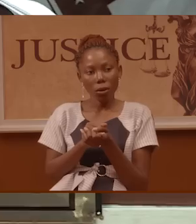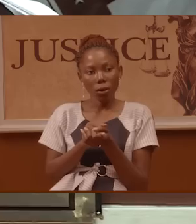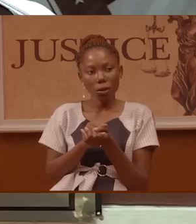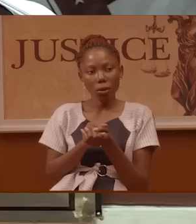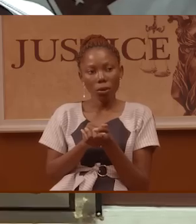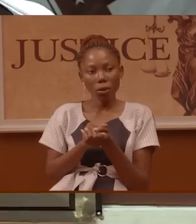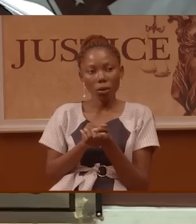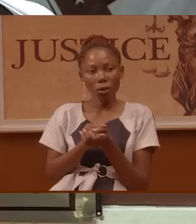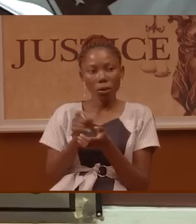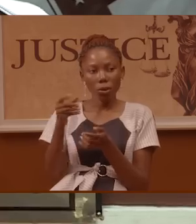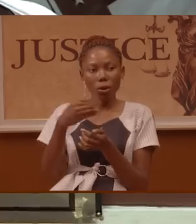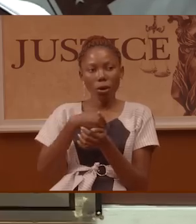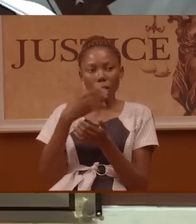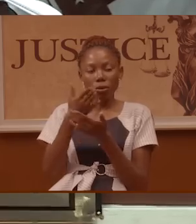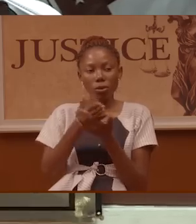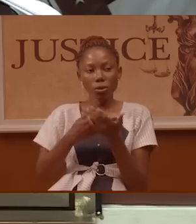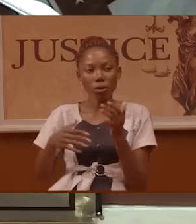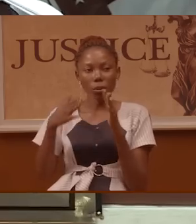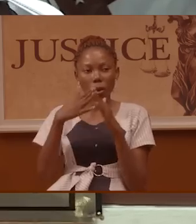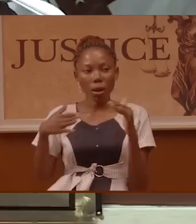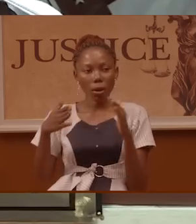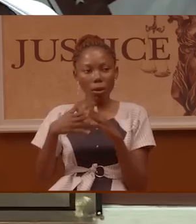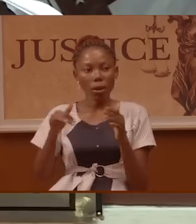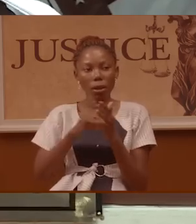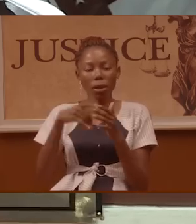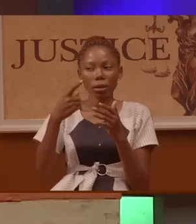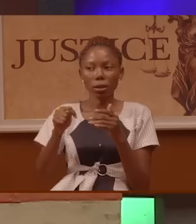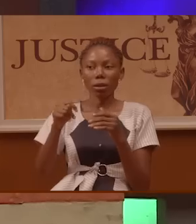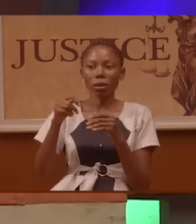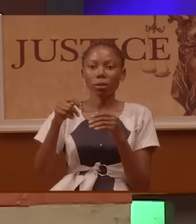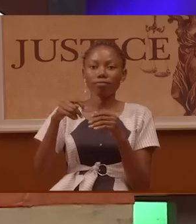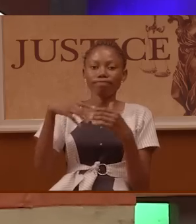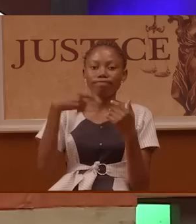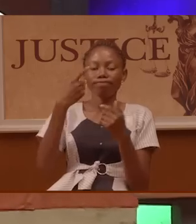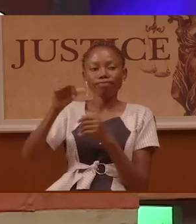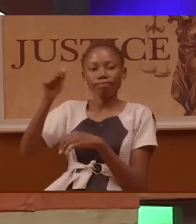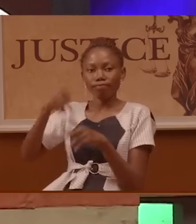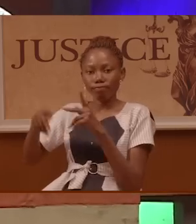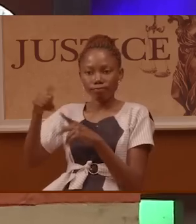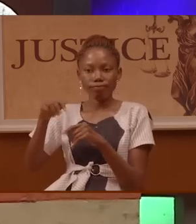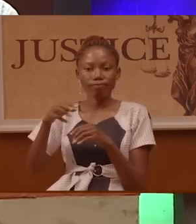you have some houses that the tenants are living rent-free. Is this right now? Question?